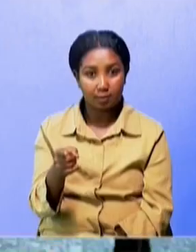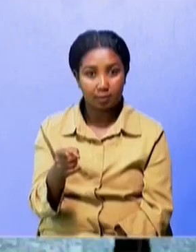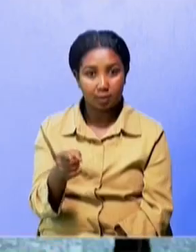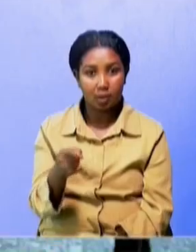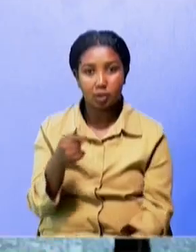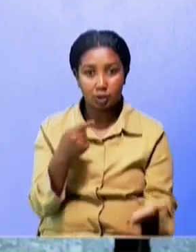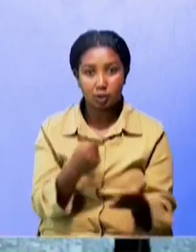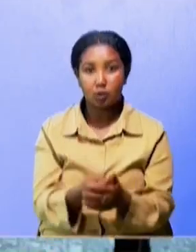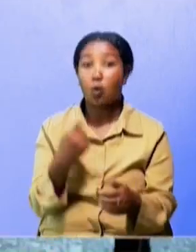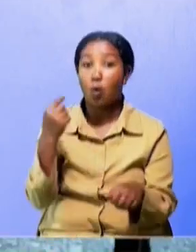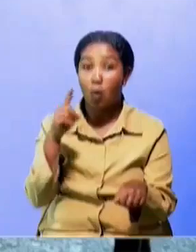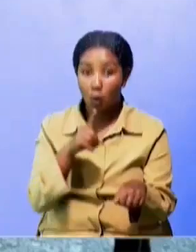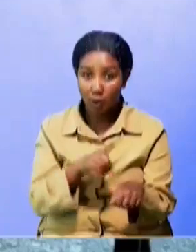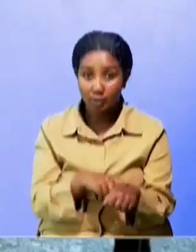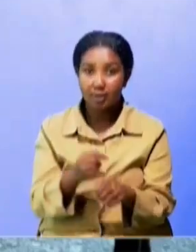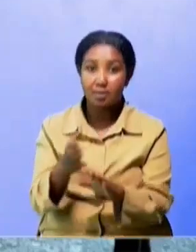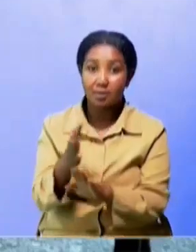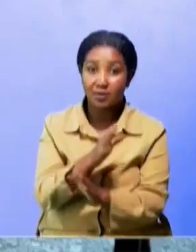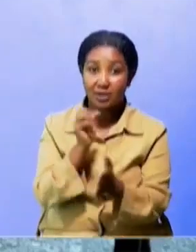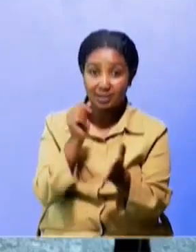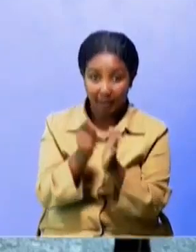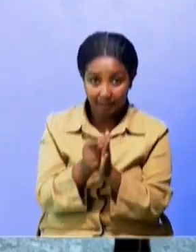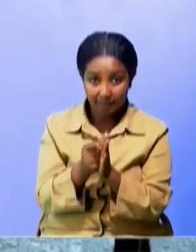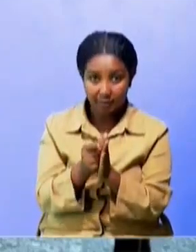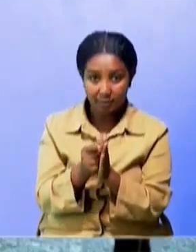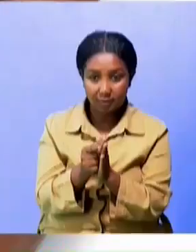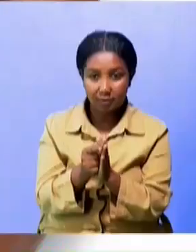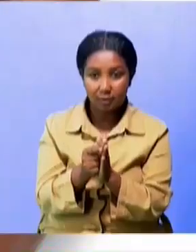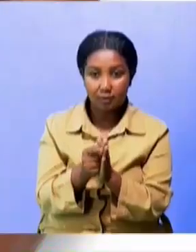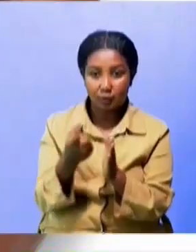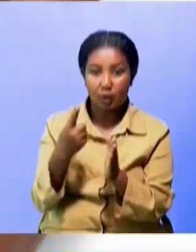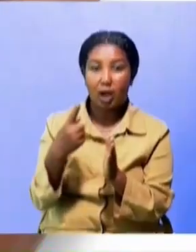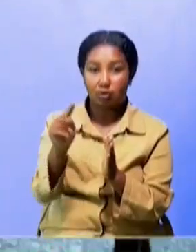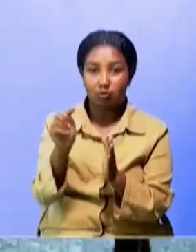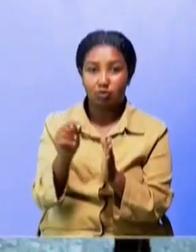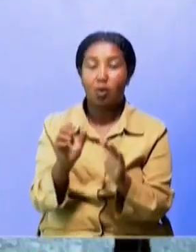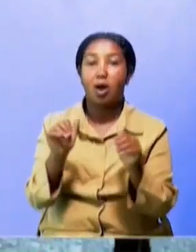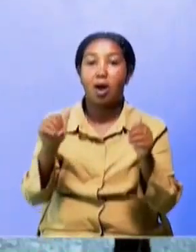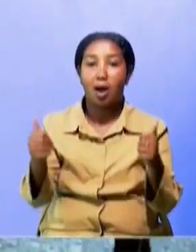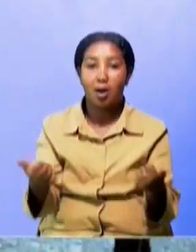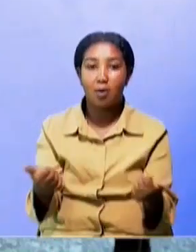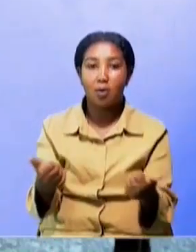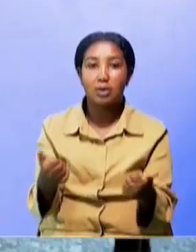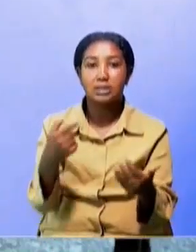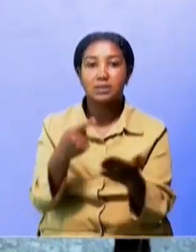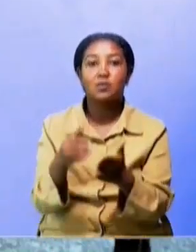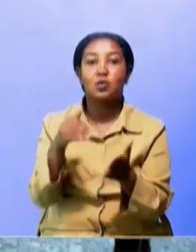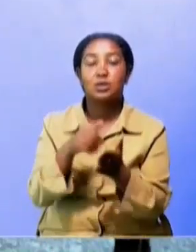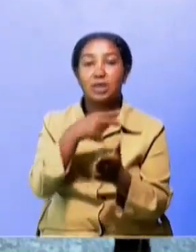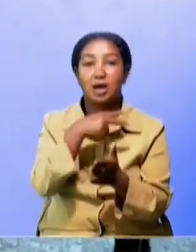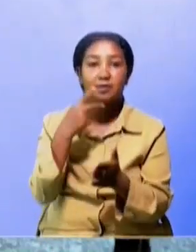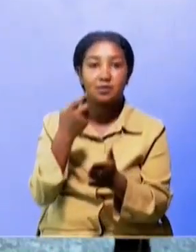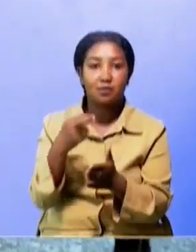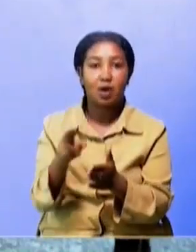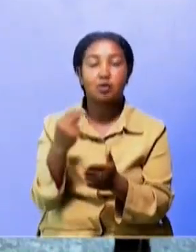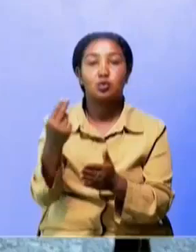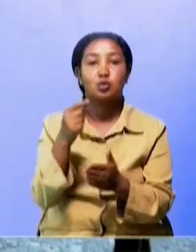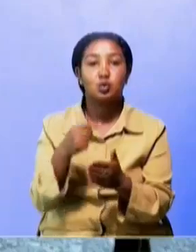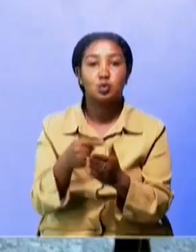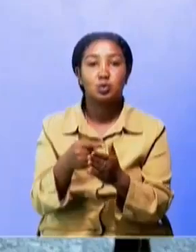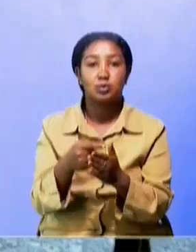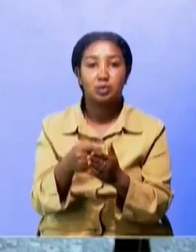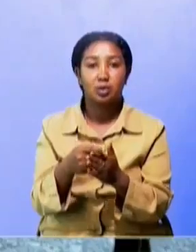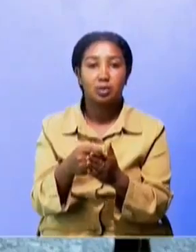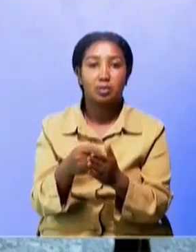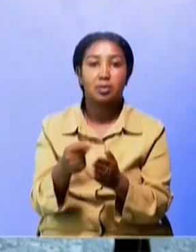this always? In the previous example, we're trying to show that how these frequency adverbs are used in the case of